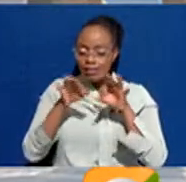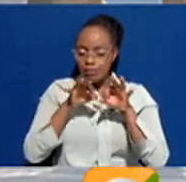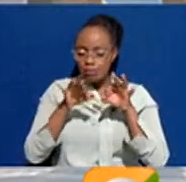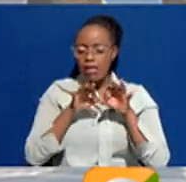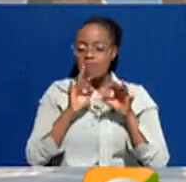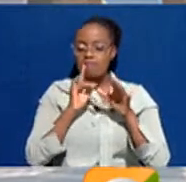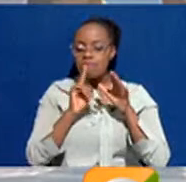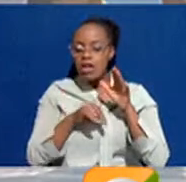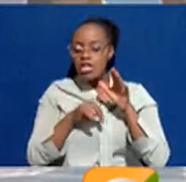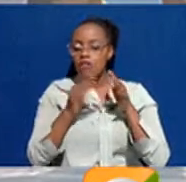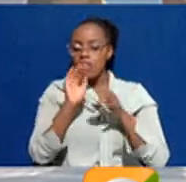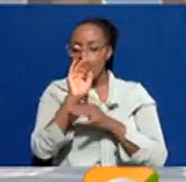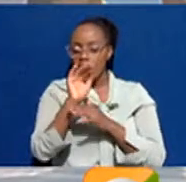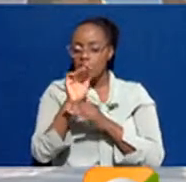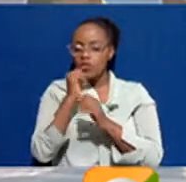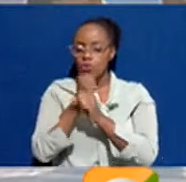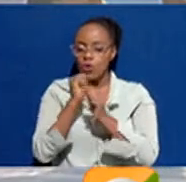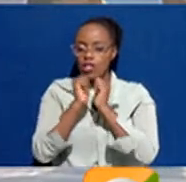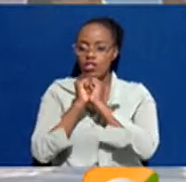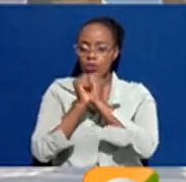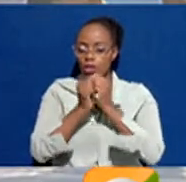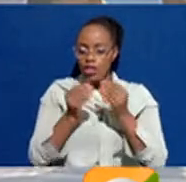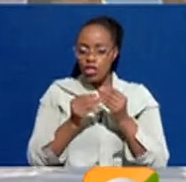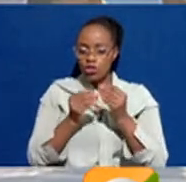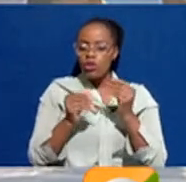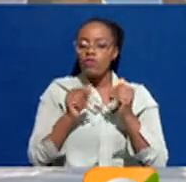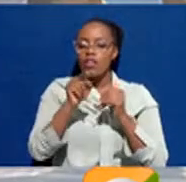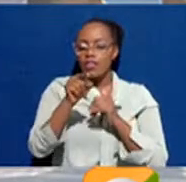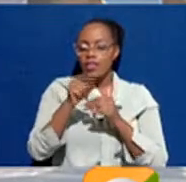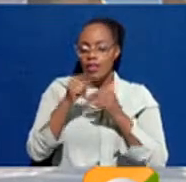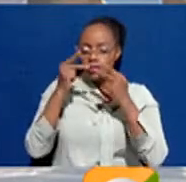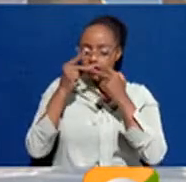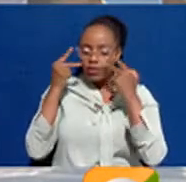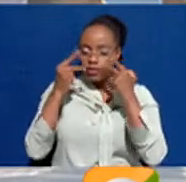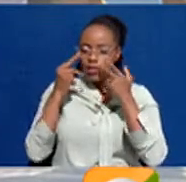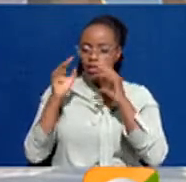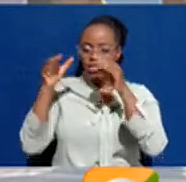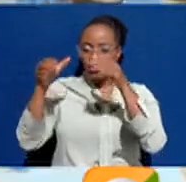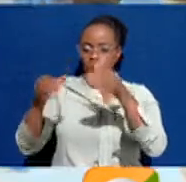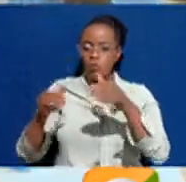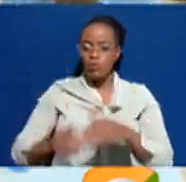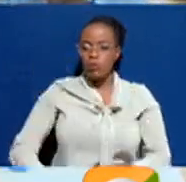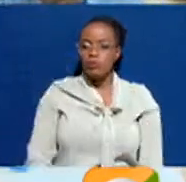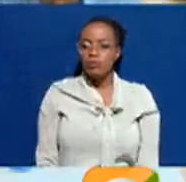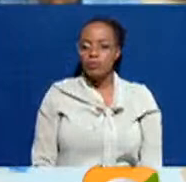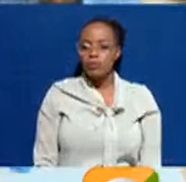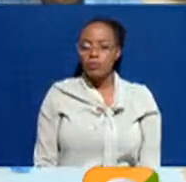called for concerted efforts in tackling the terrorism.